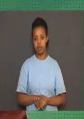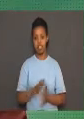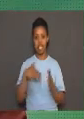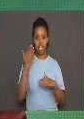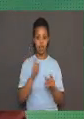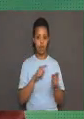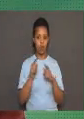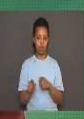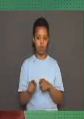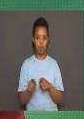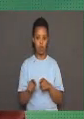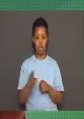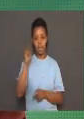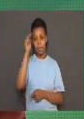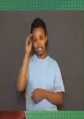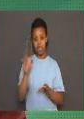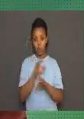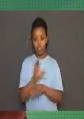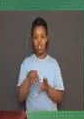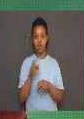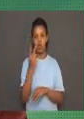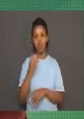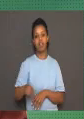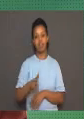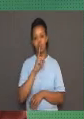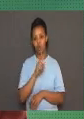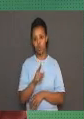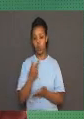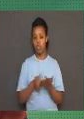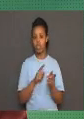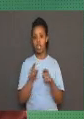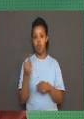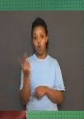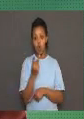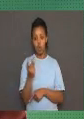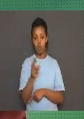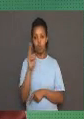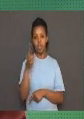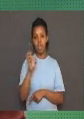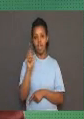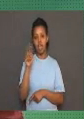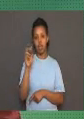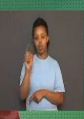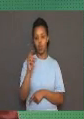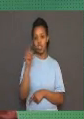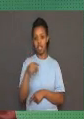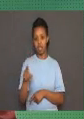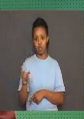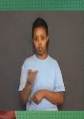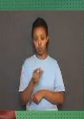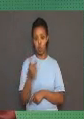Next, Mendel crossed two plants that were both heterozygous for